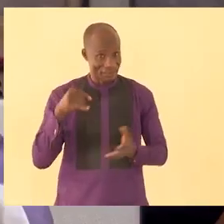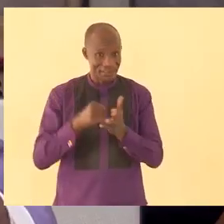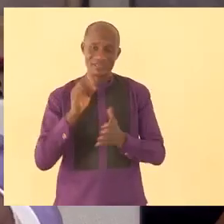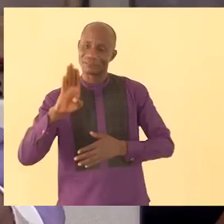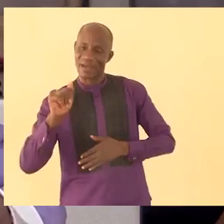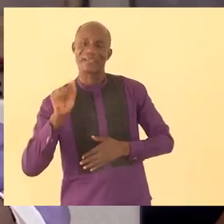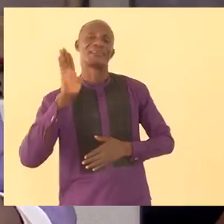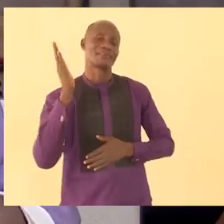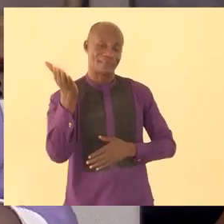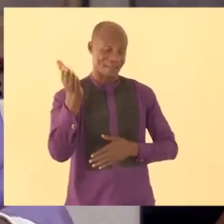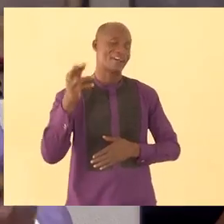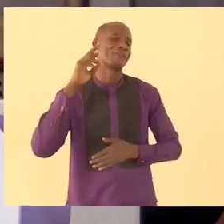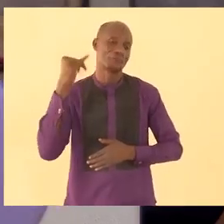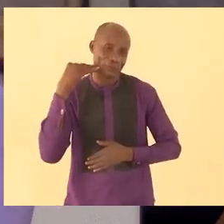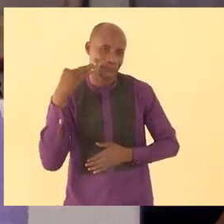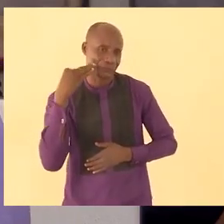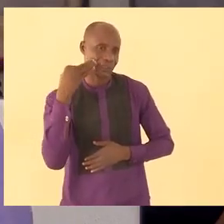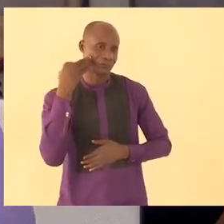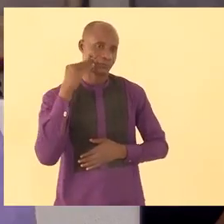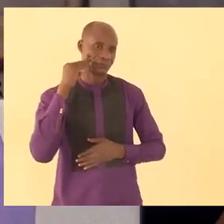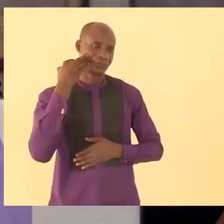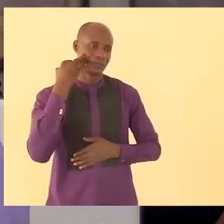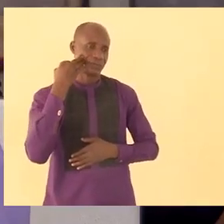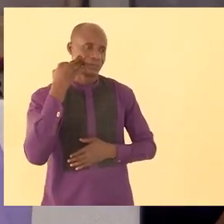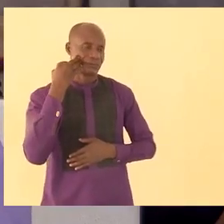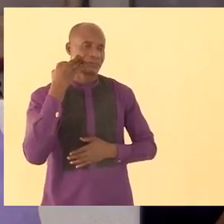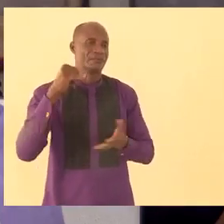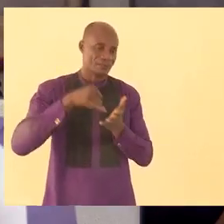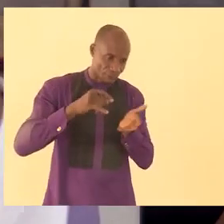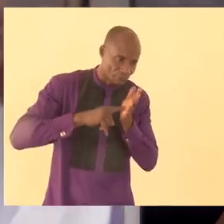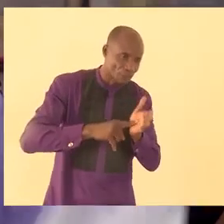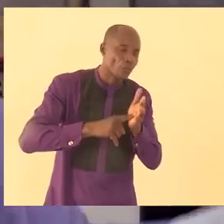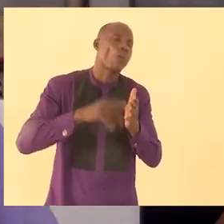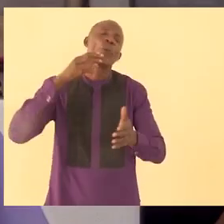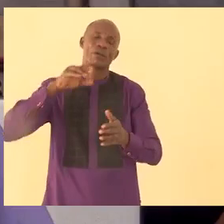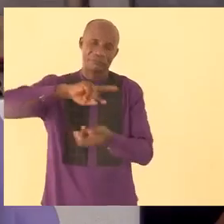by their fruits you shall know them, right? The evidence that you have repented of